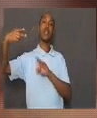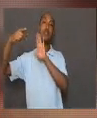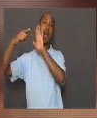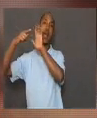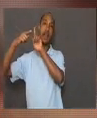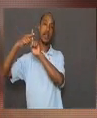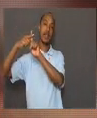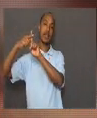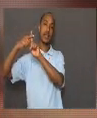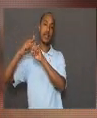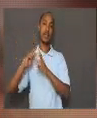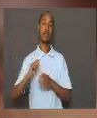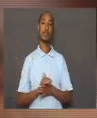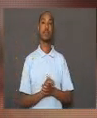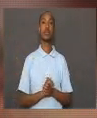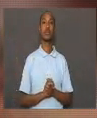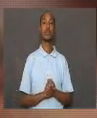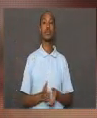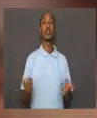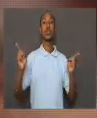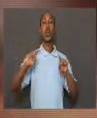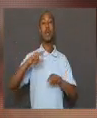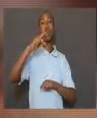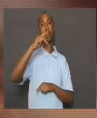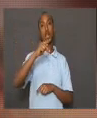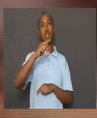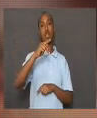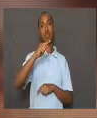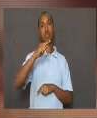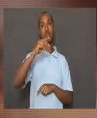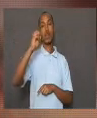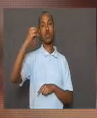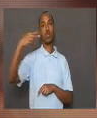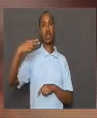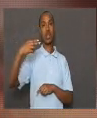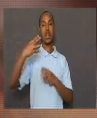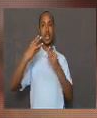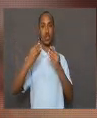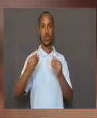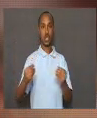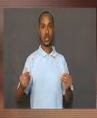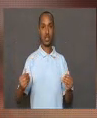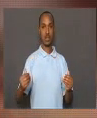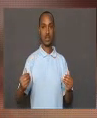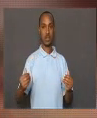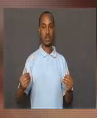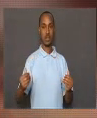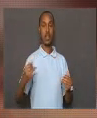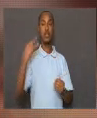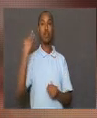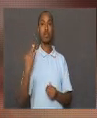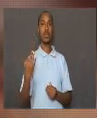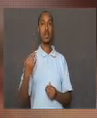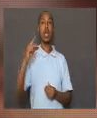hydroxide ion. When potassium hydroxide dissociates, it